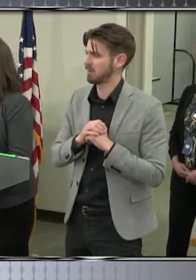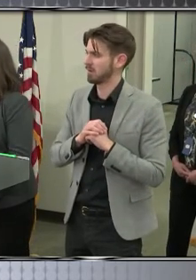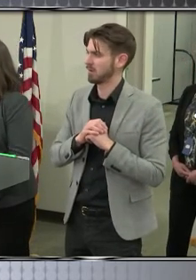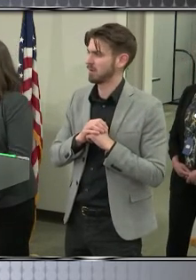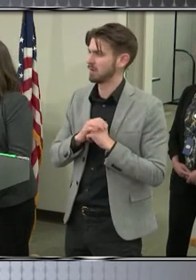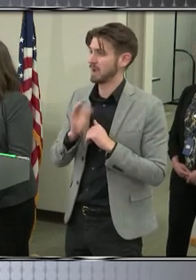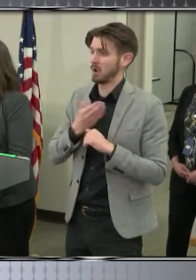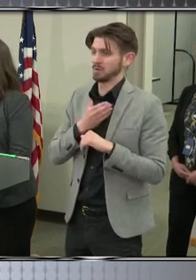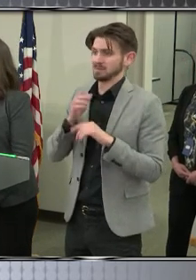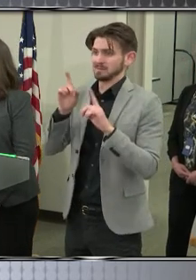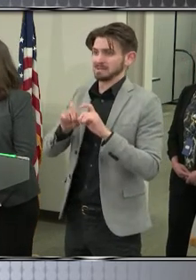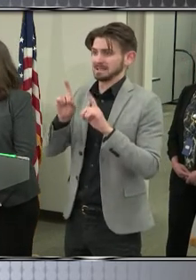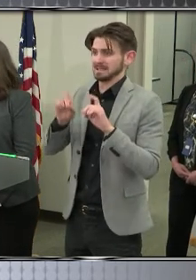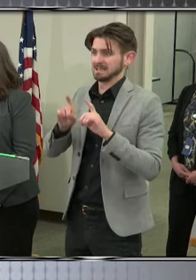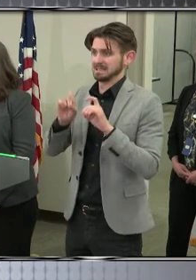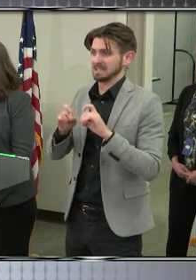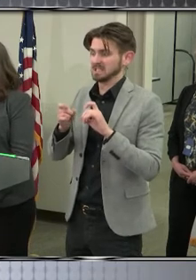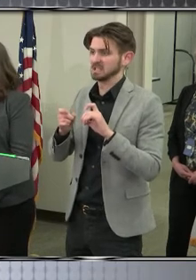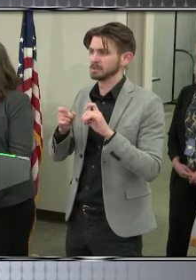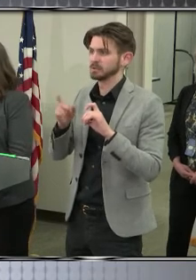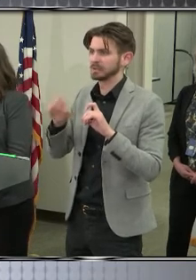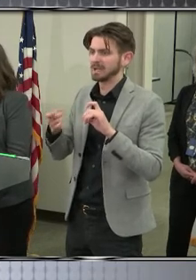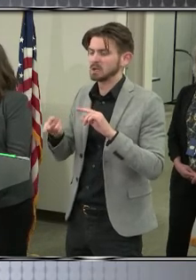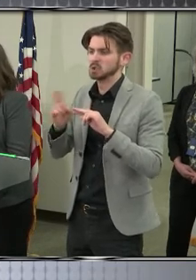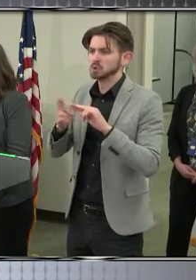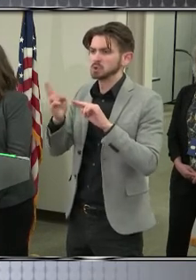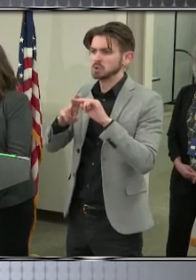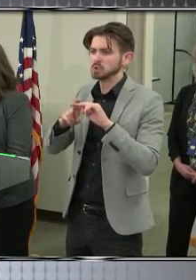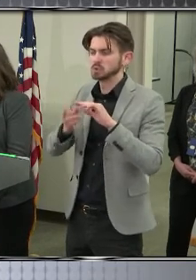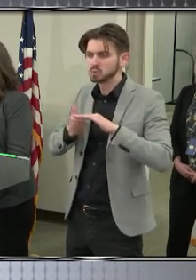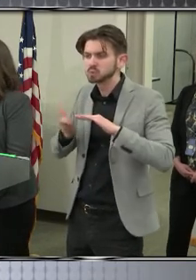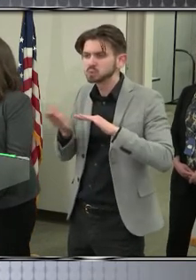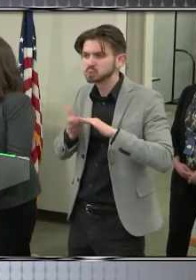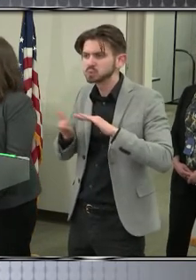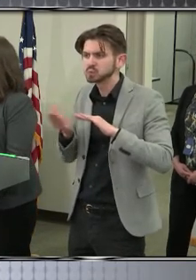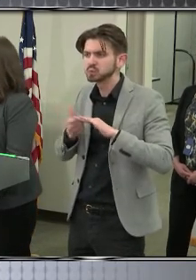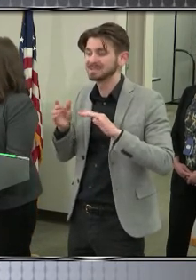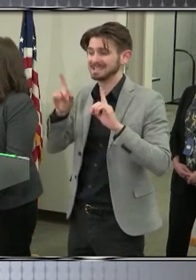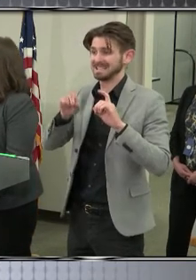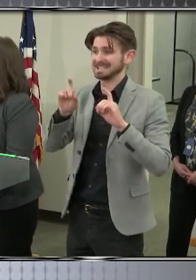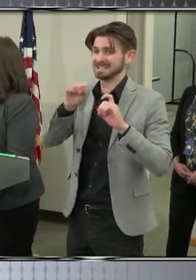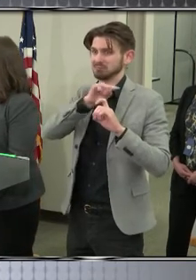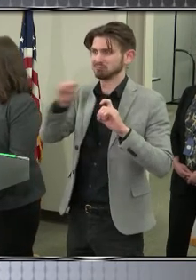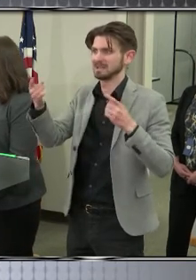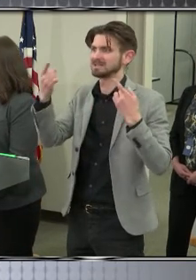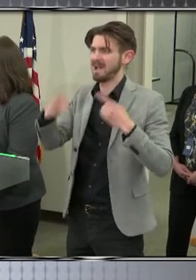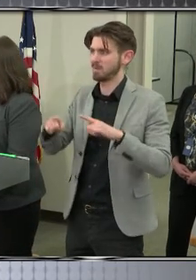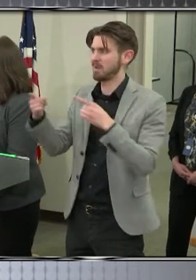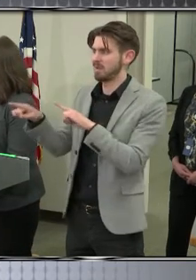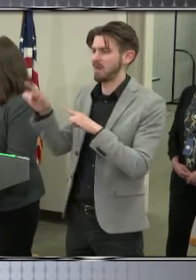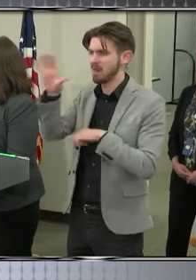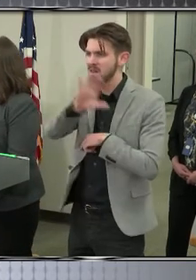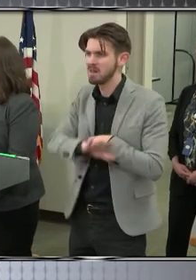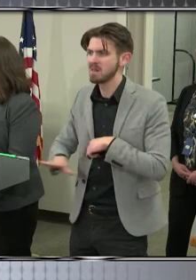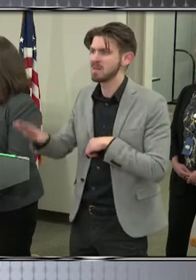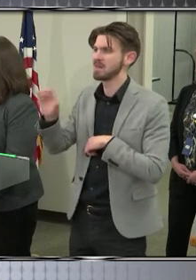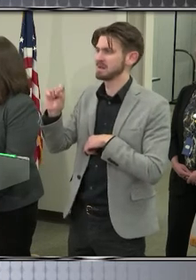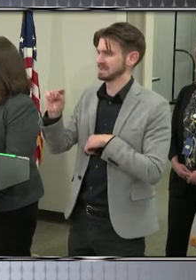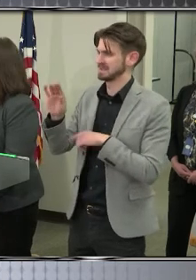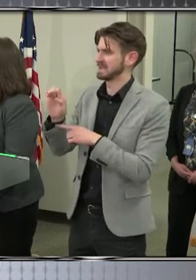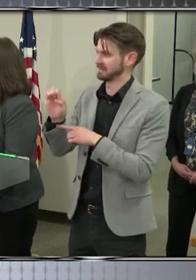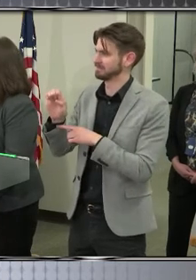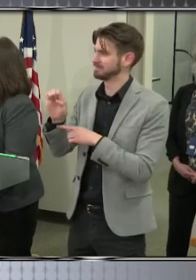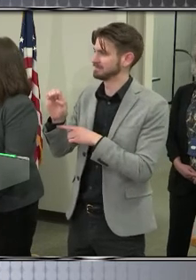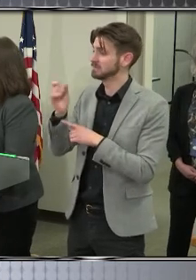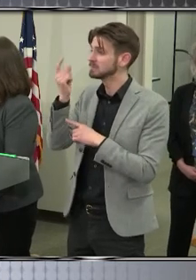capabilities for the state. Testing is ongoing throughout the state, and what we are focused on is our